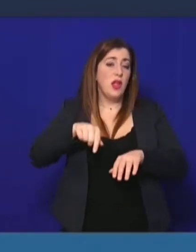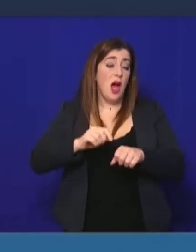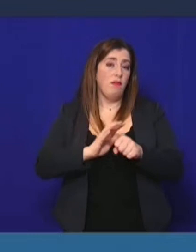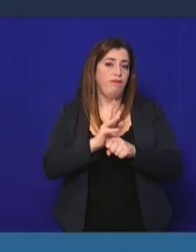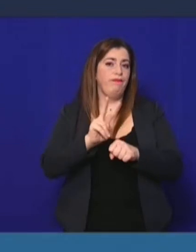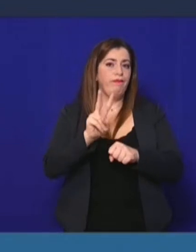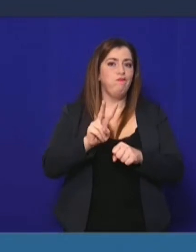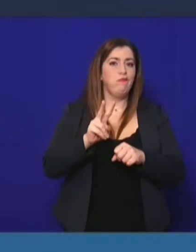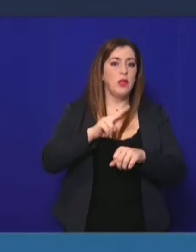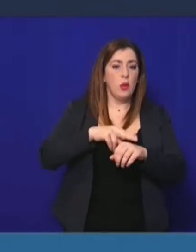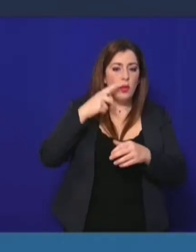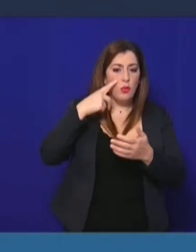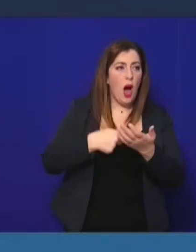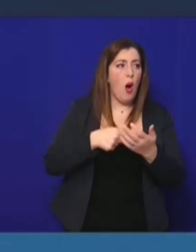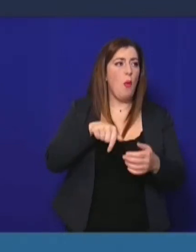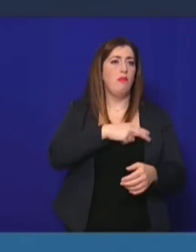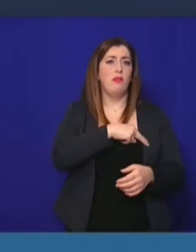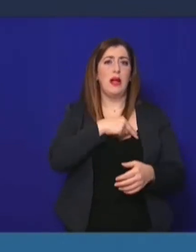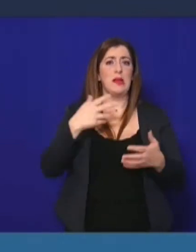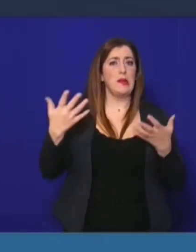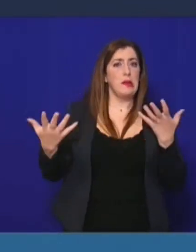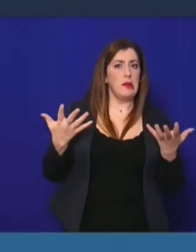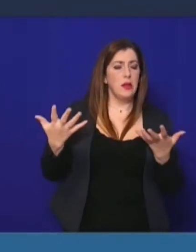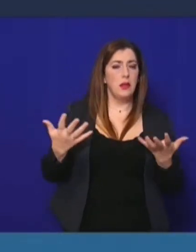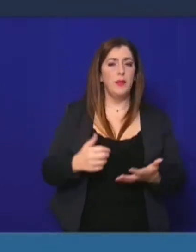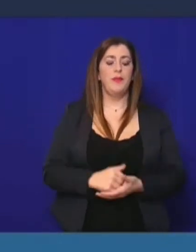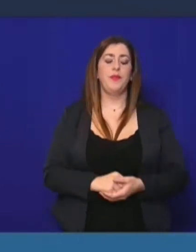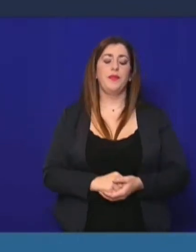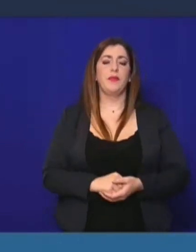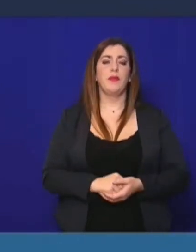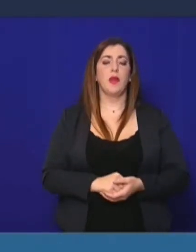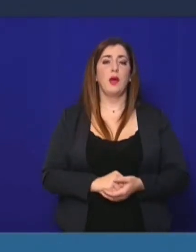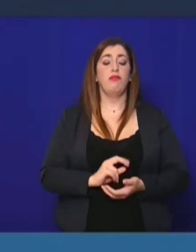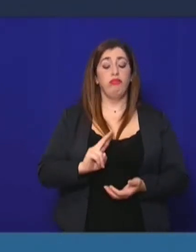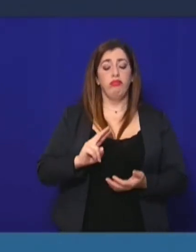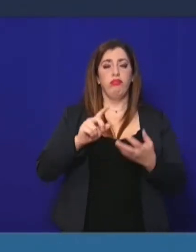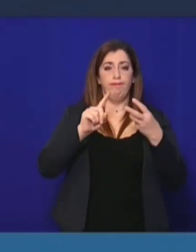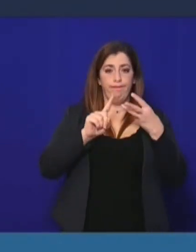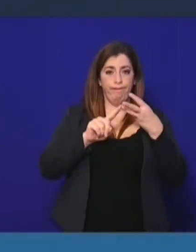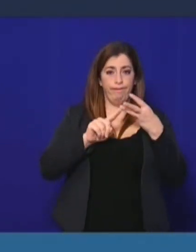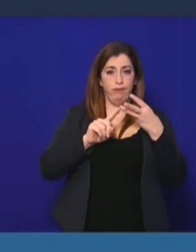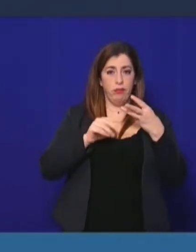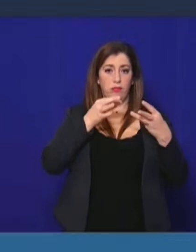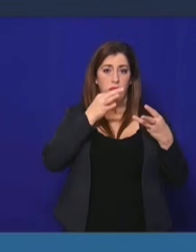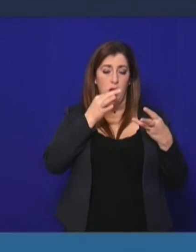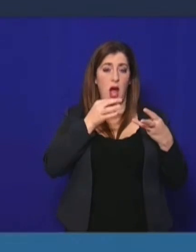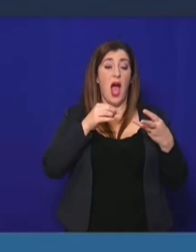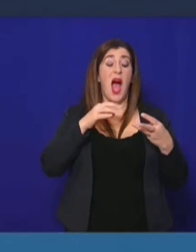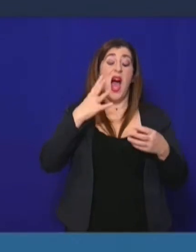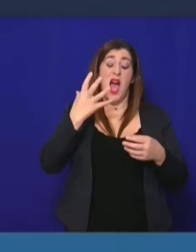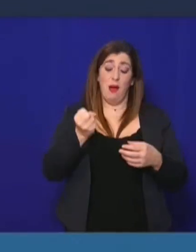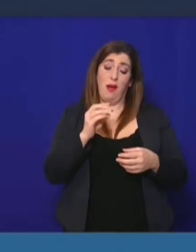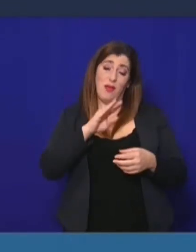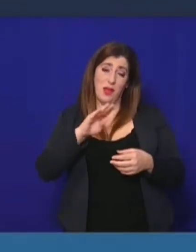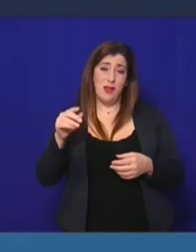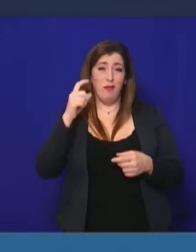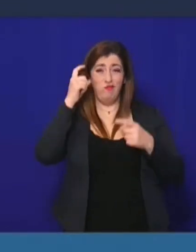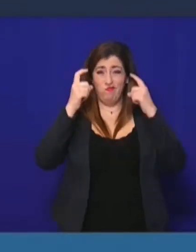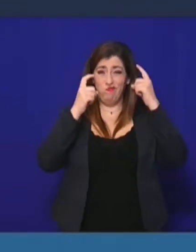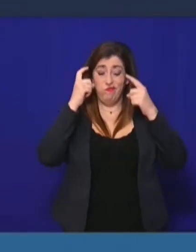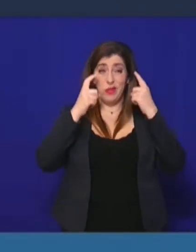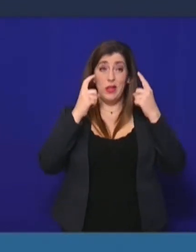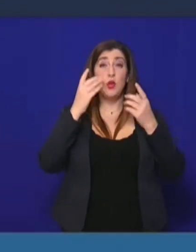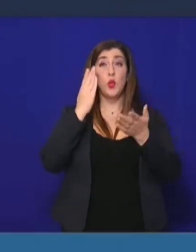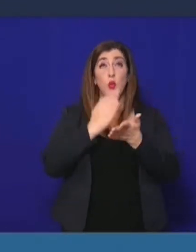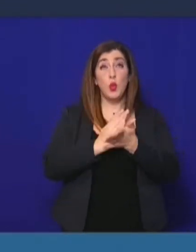jew xi ħaġa hekk. Spiss qed jisemma wkoll tħassib li se jiżdiedu l-każijiet fil-ġimgħat